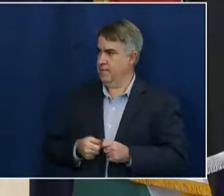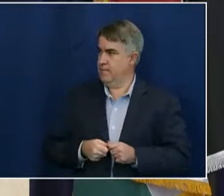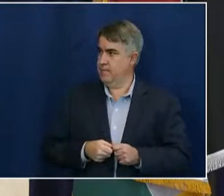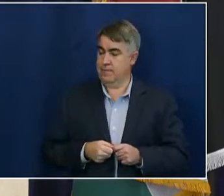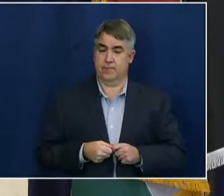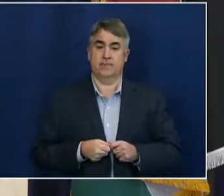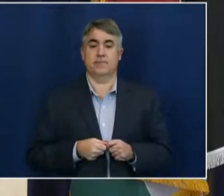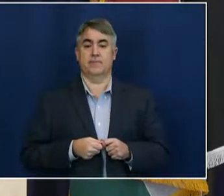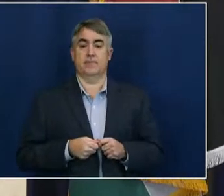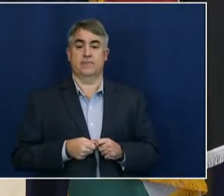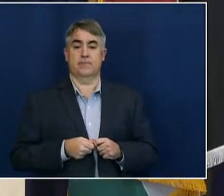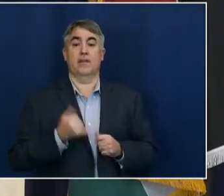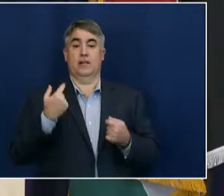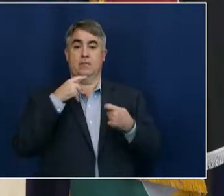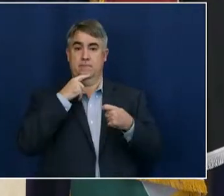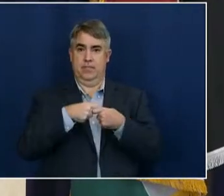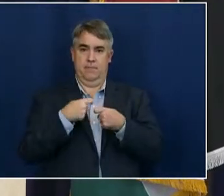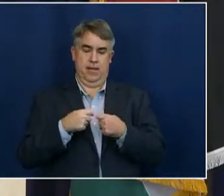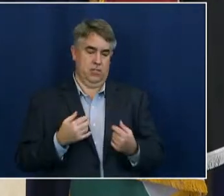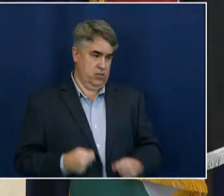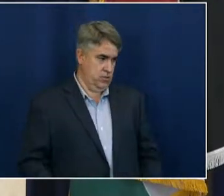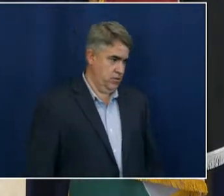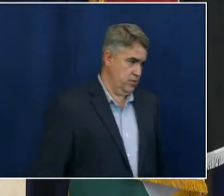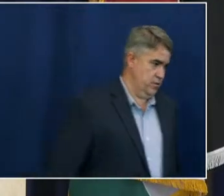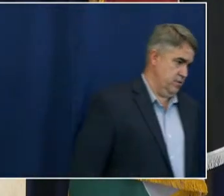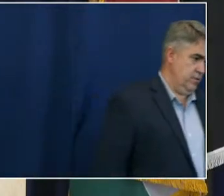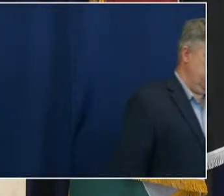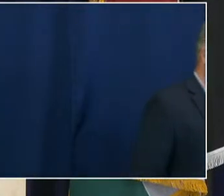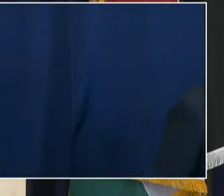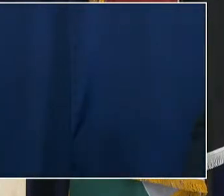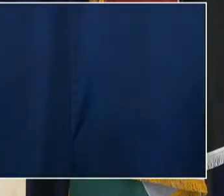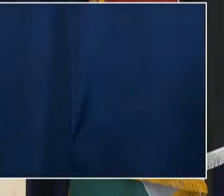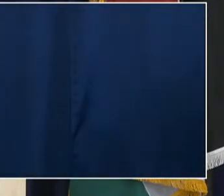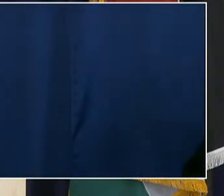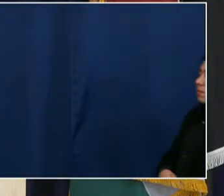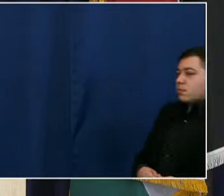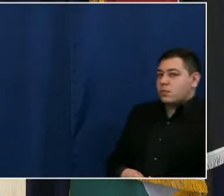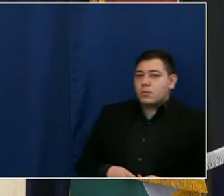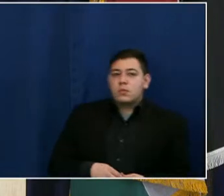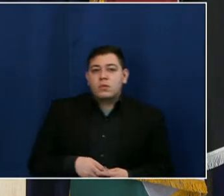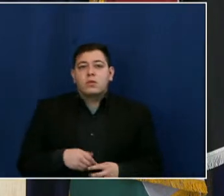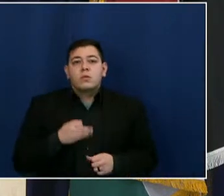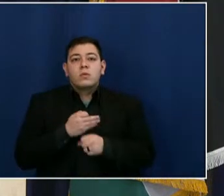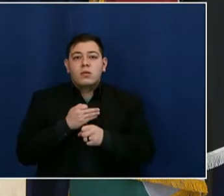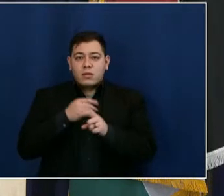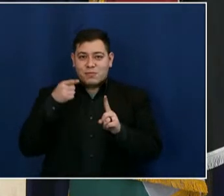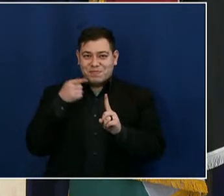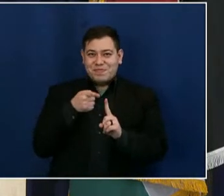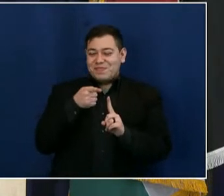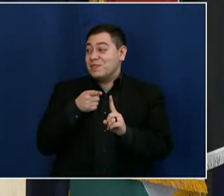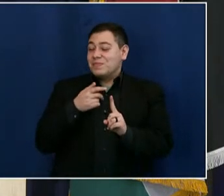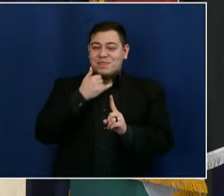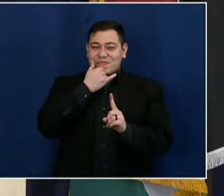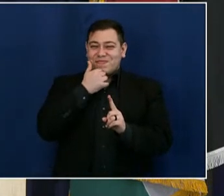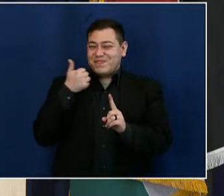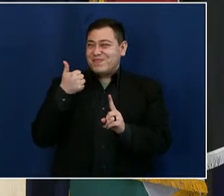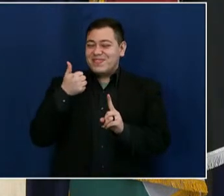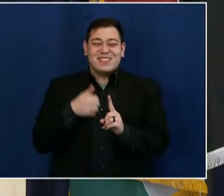La pregunta específicamente es sobre la comunidad latina y cómo es que estamos,